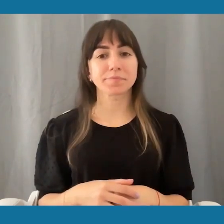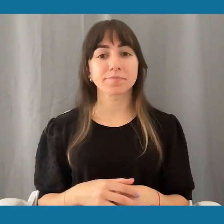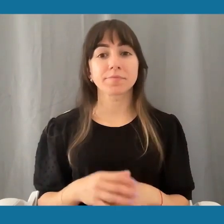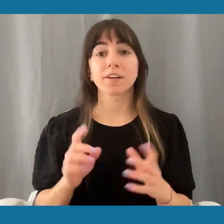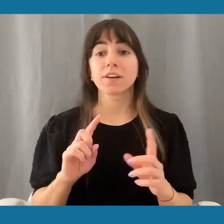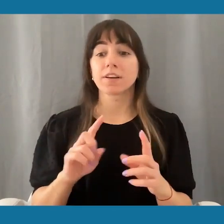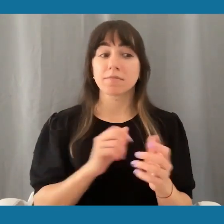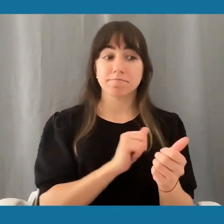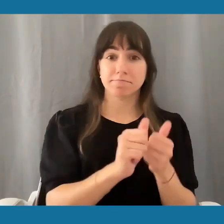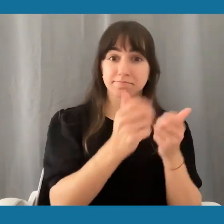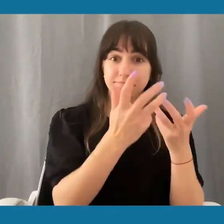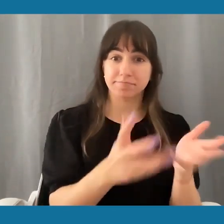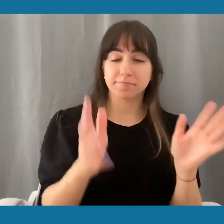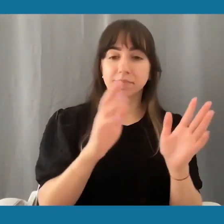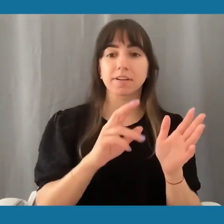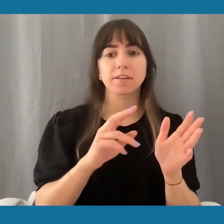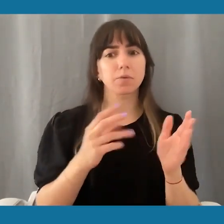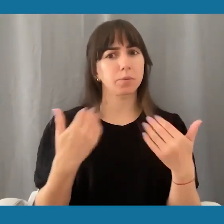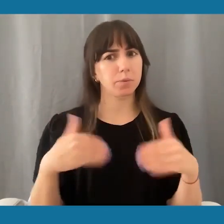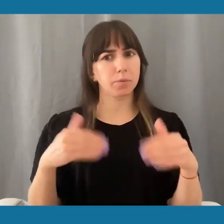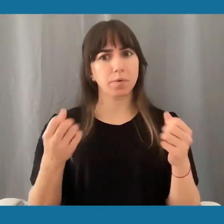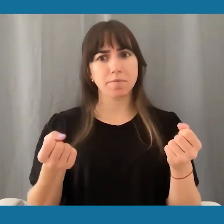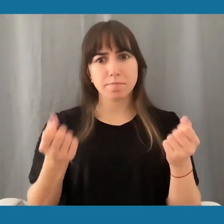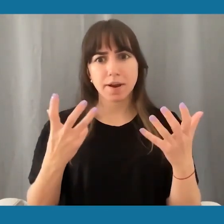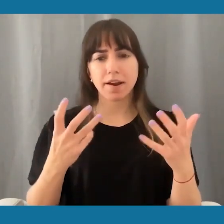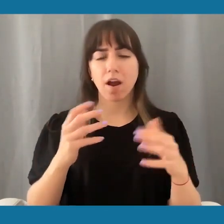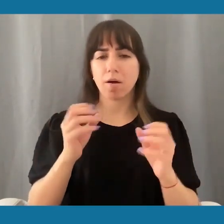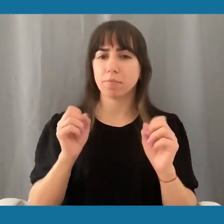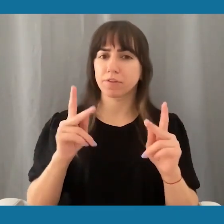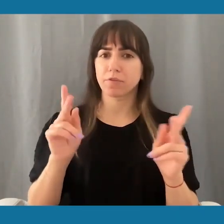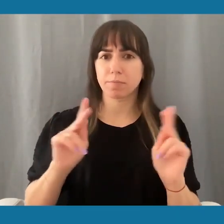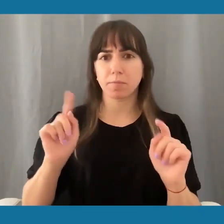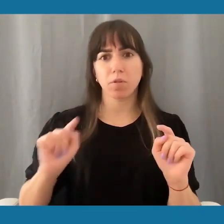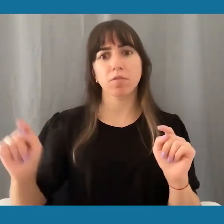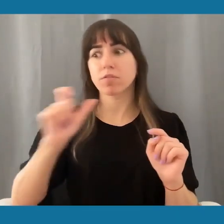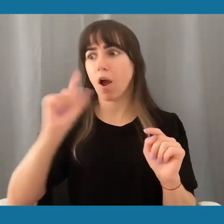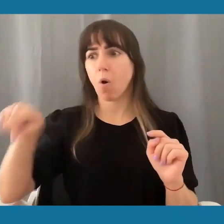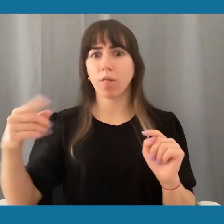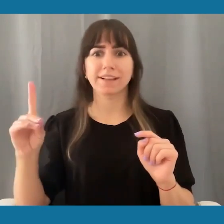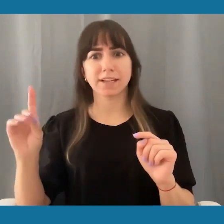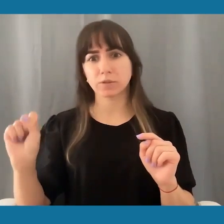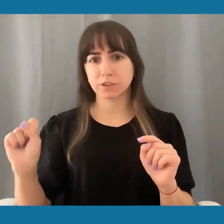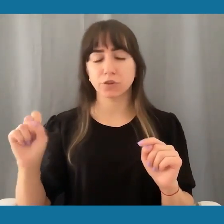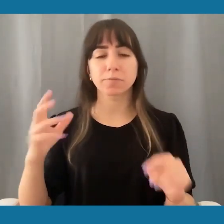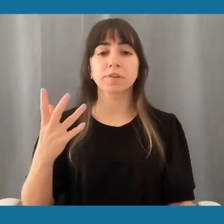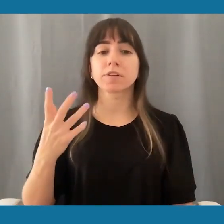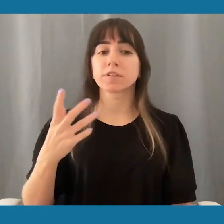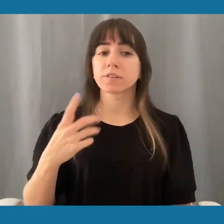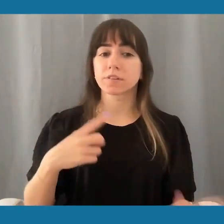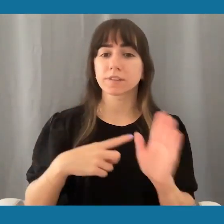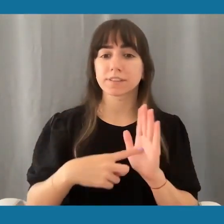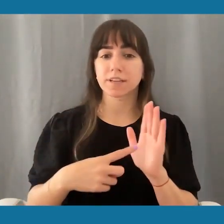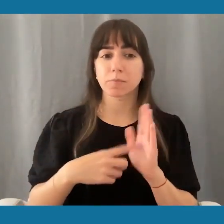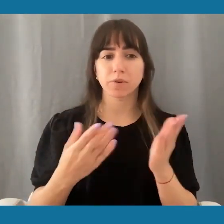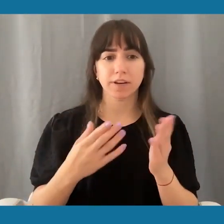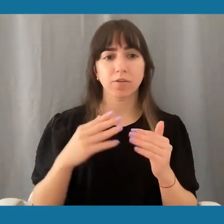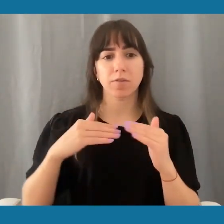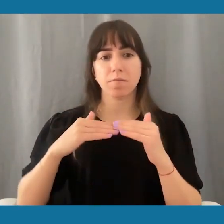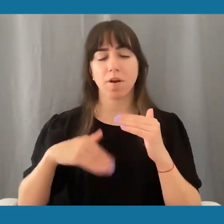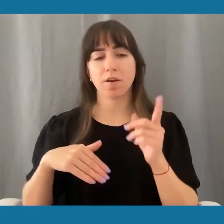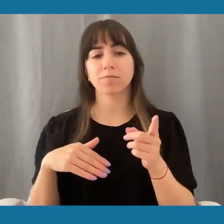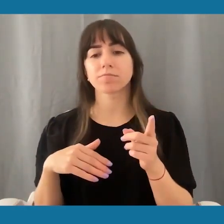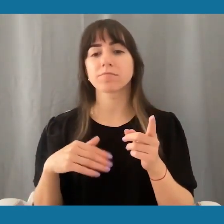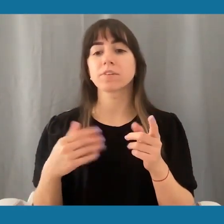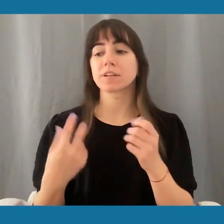individuals outside of just the Down syndrome community. So for example, Alicia here on the bottom wants to put money aside to help save for a wheelchair